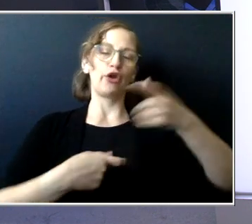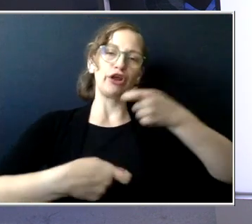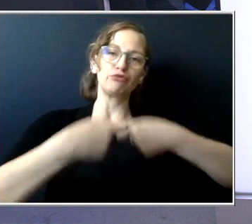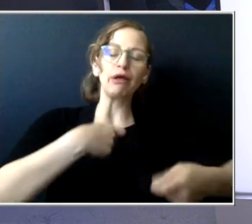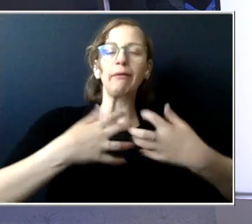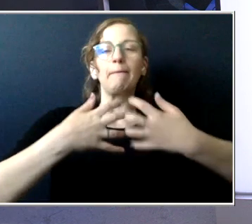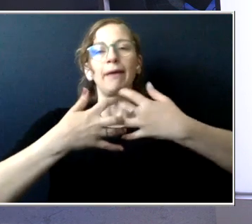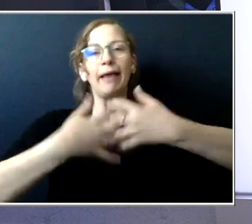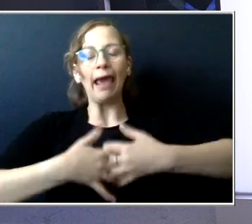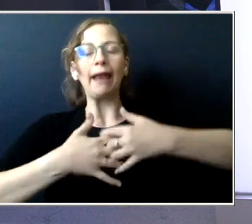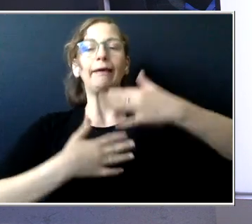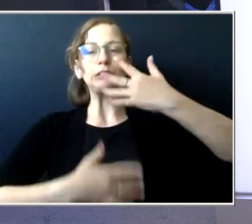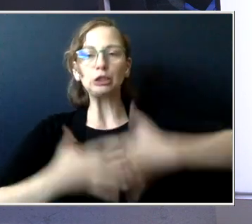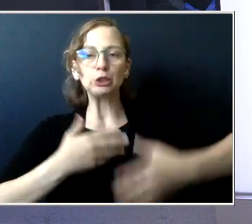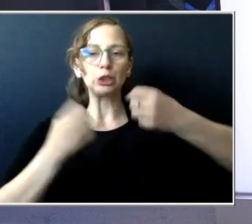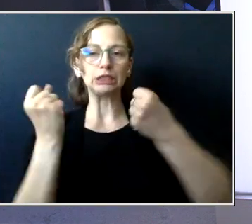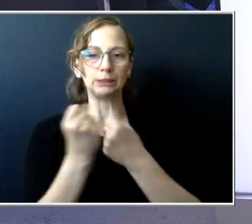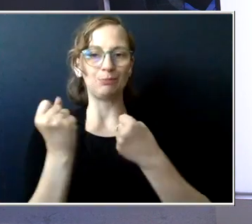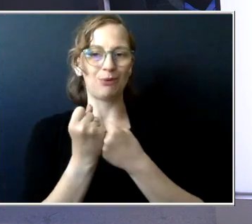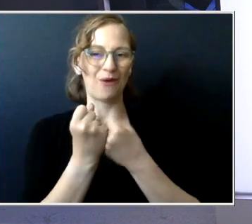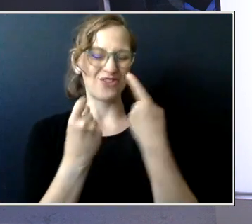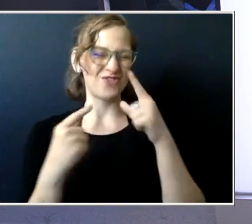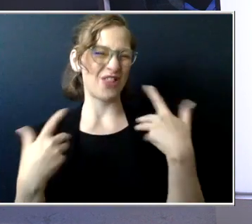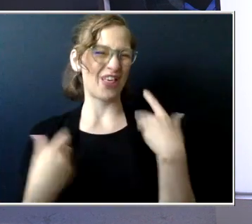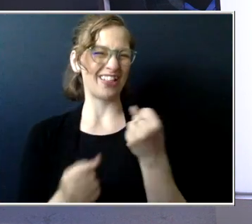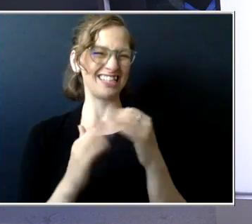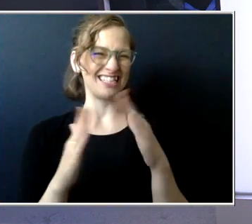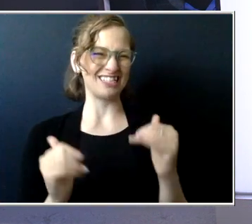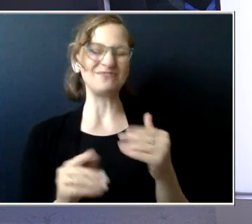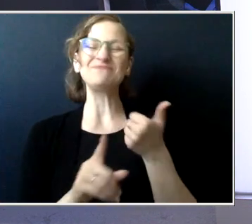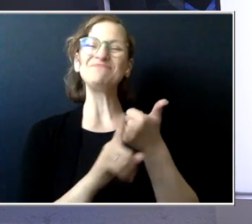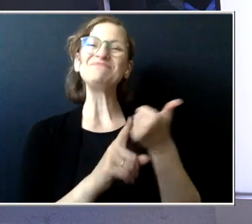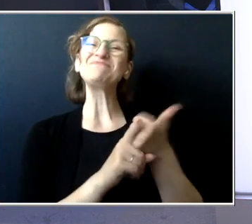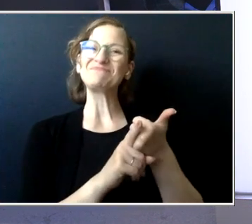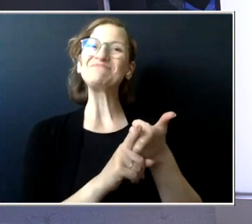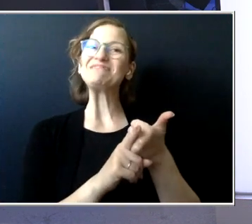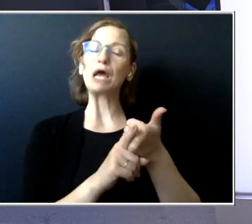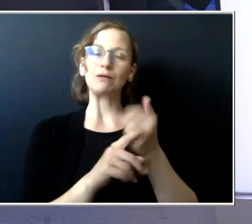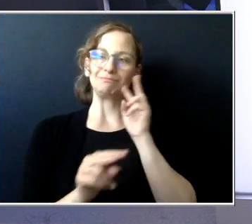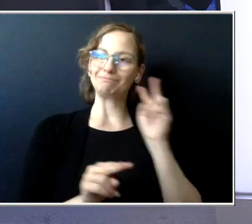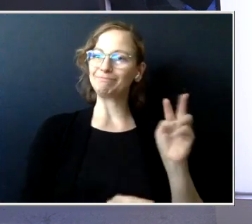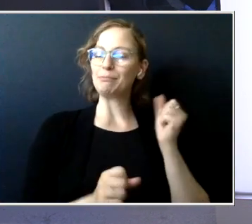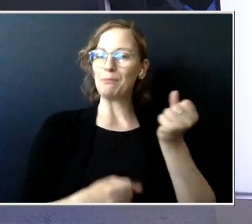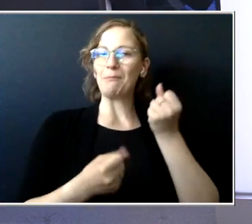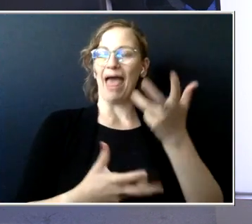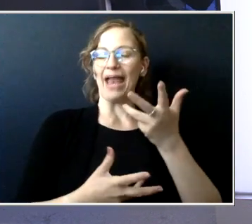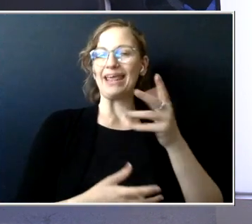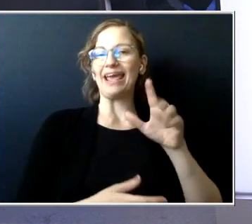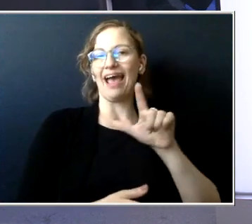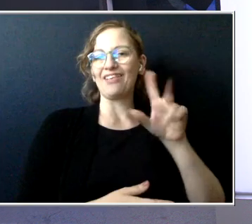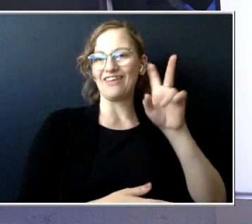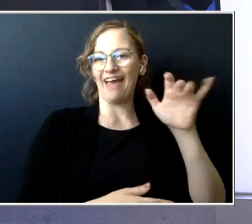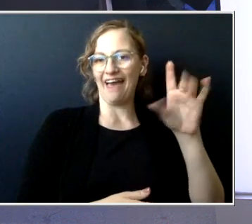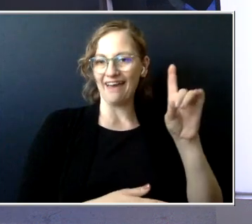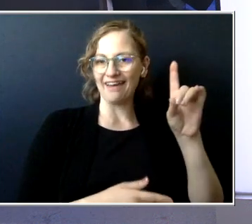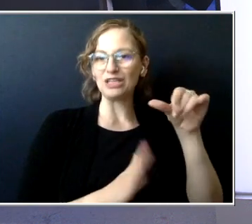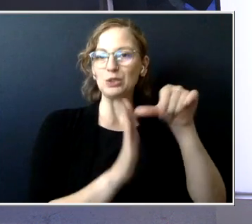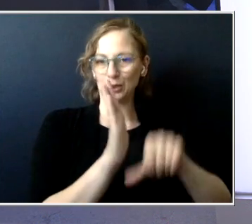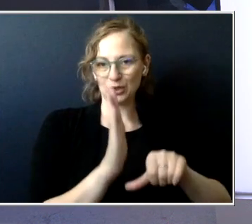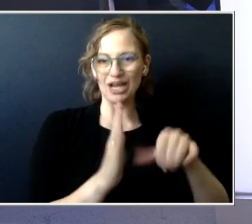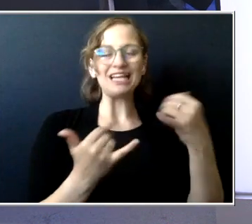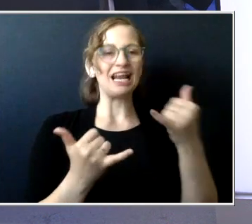Support for the health system. He handles a lot of LVAD surgeries, and today he'll also help add some context to a recent recall of these